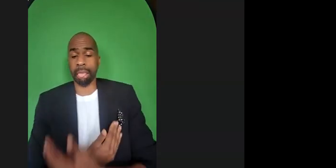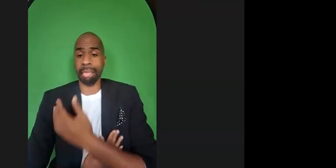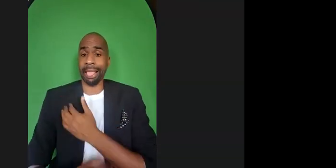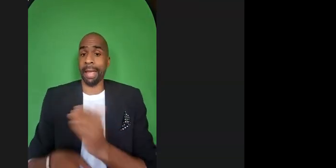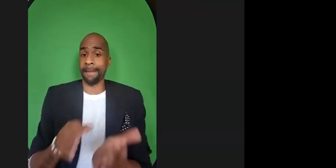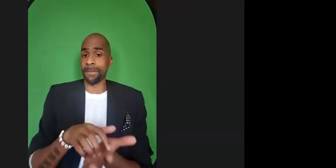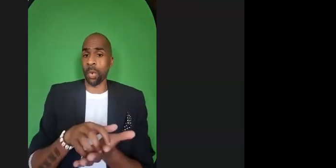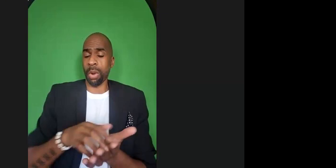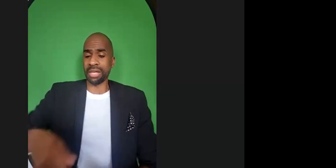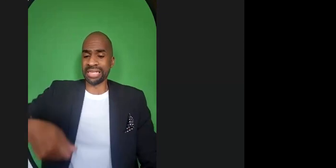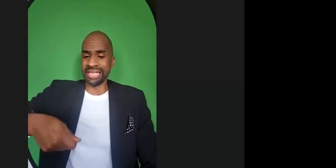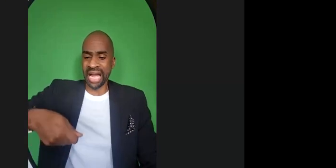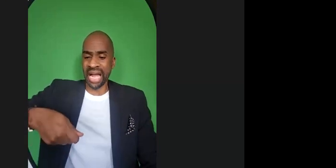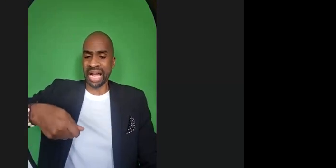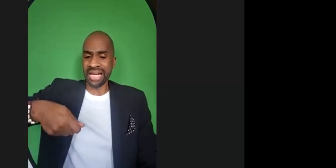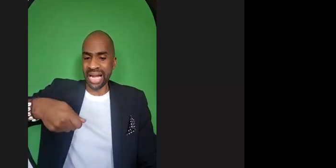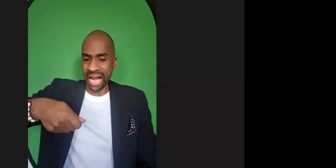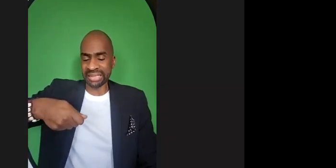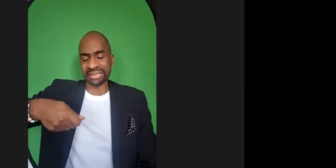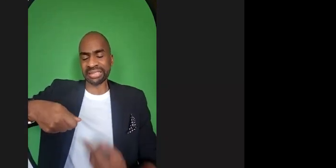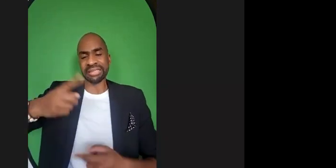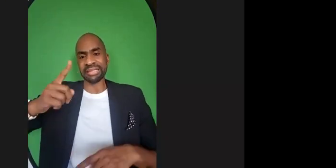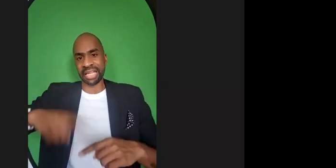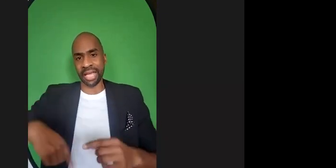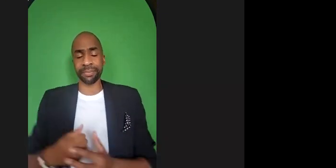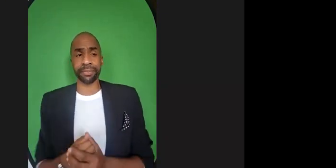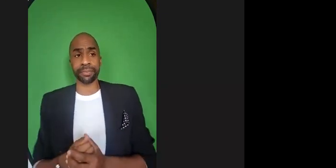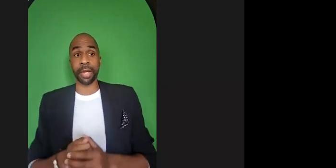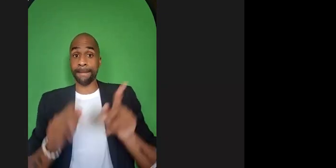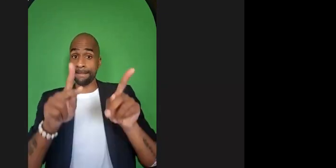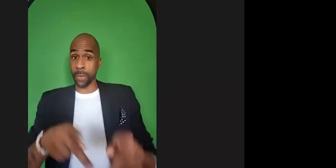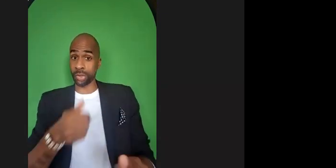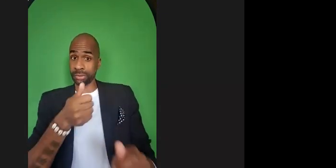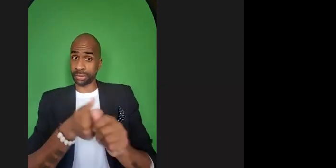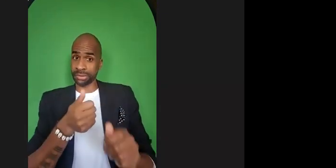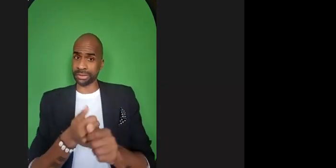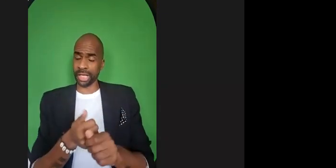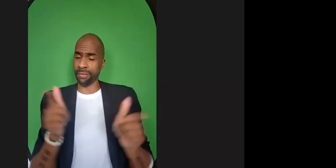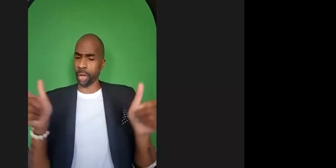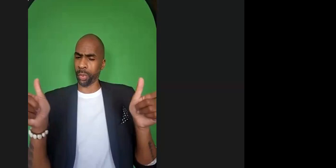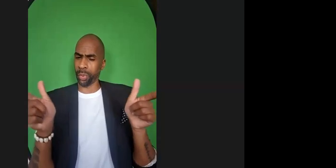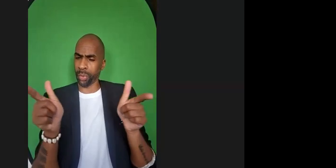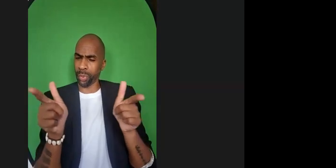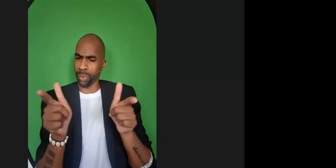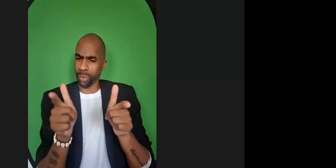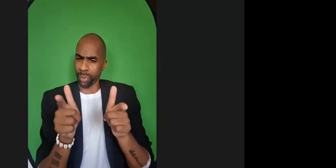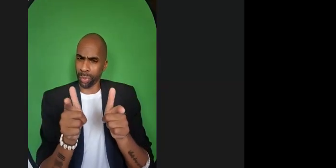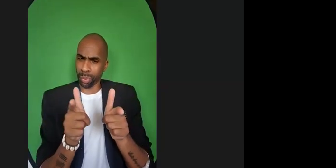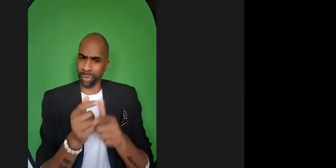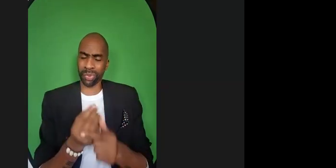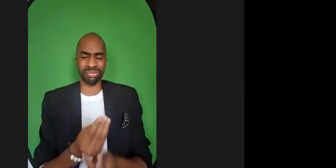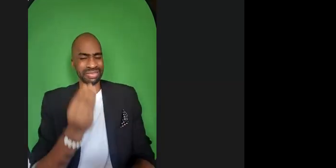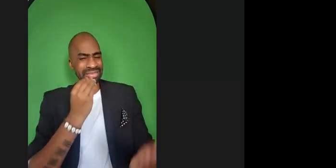mouth. But when people are losing weight, or when meals are becoming just very protracted and